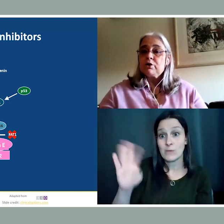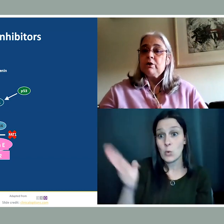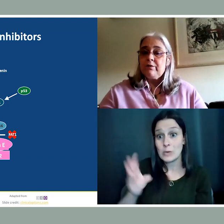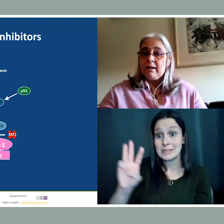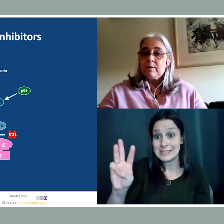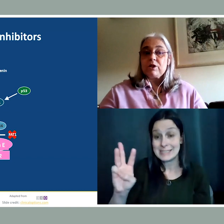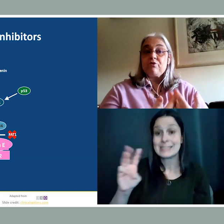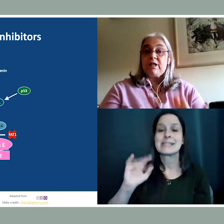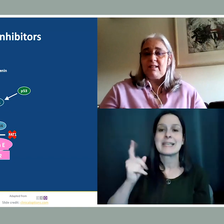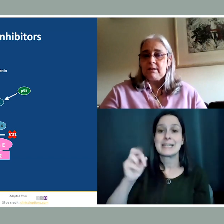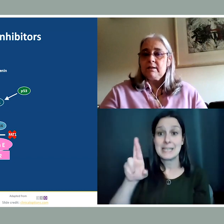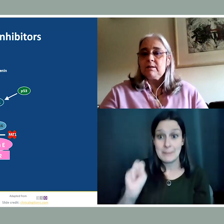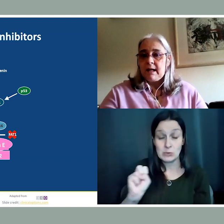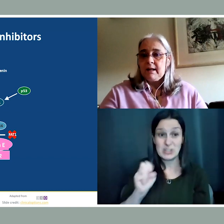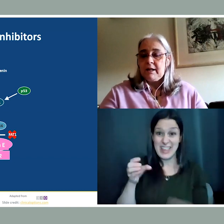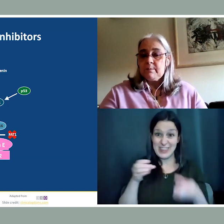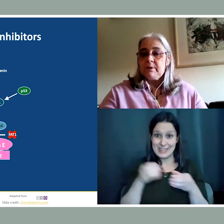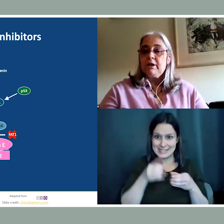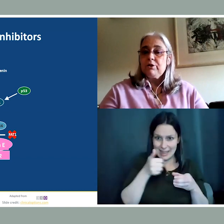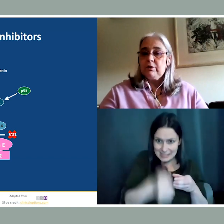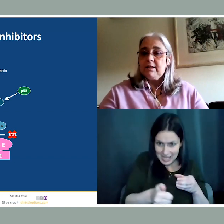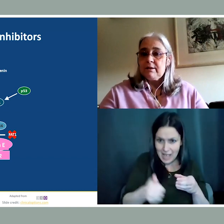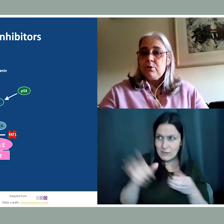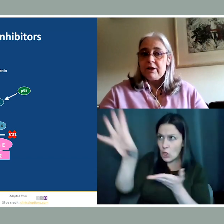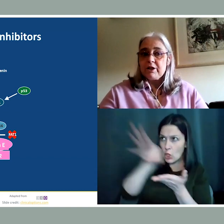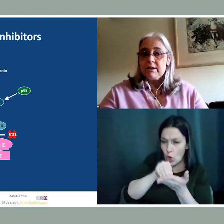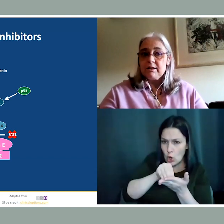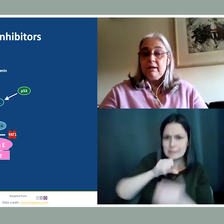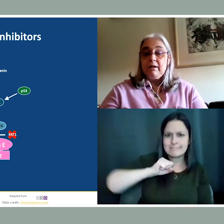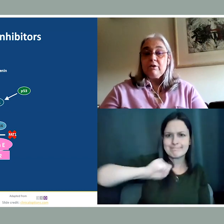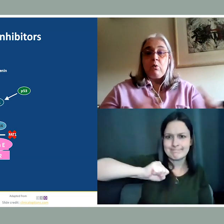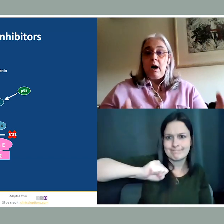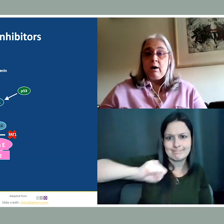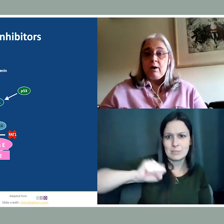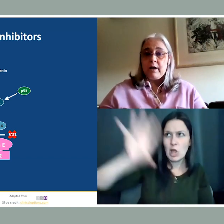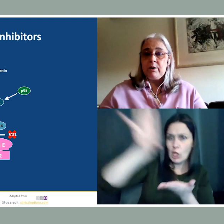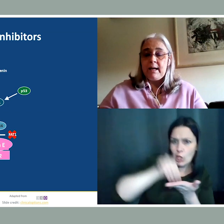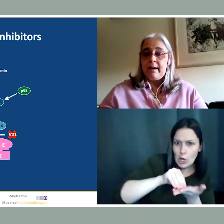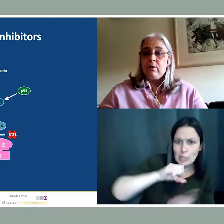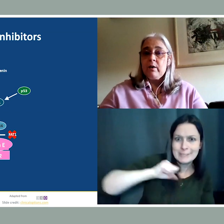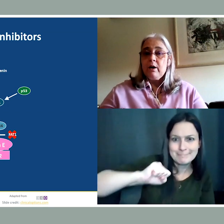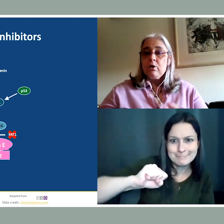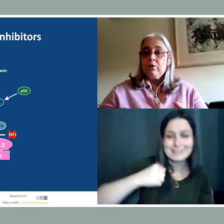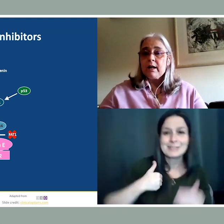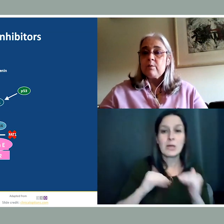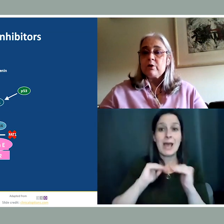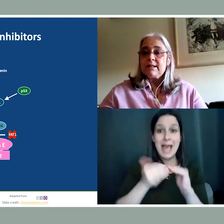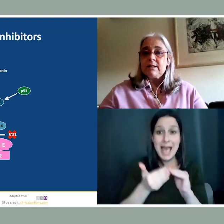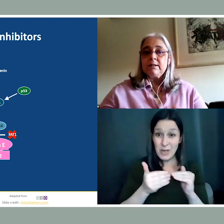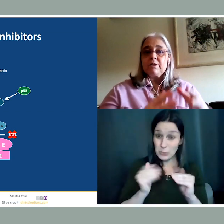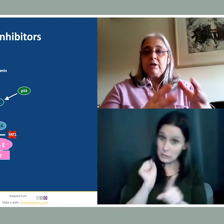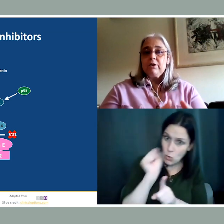cell also develops resistance mechanisms to these new agents. So how can we now